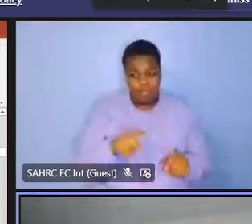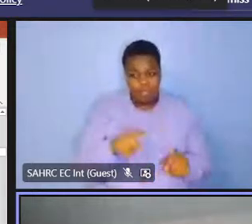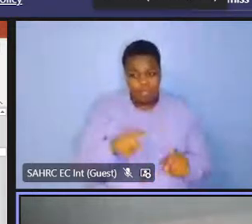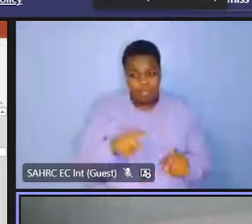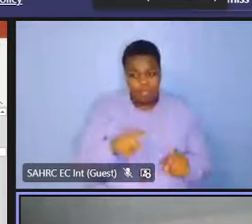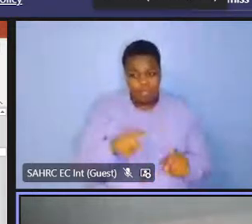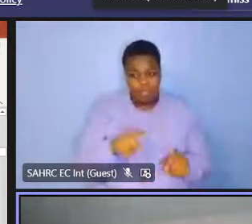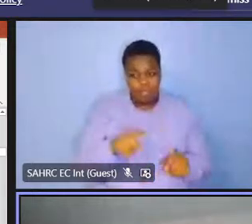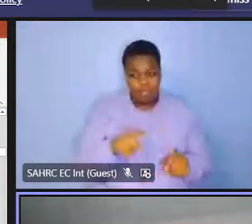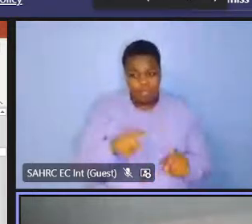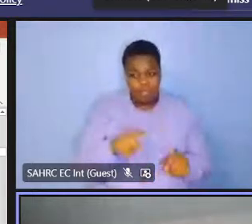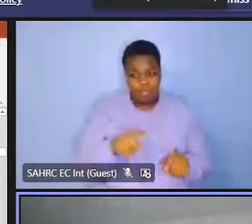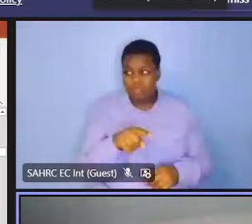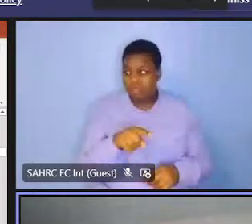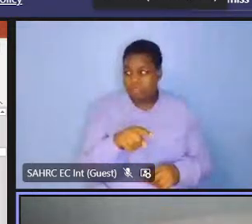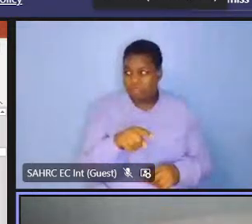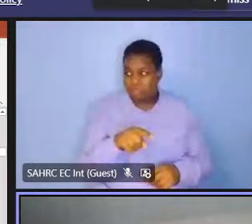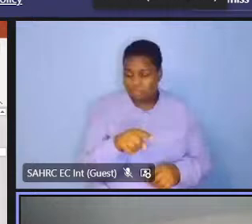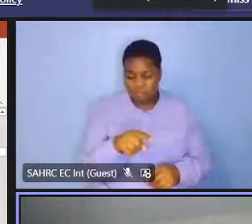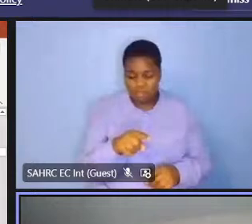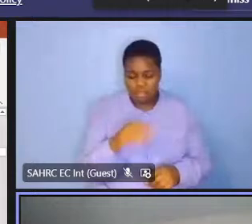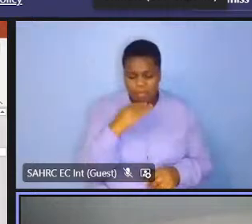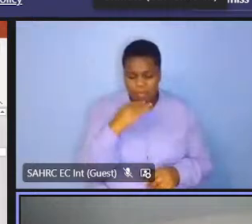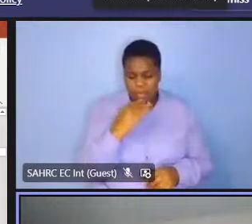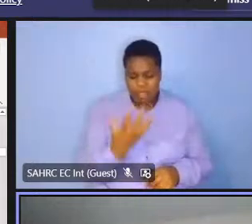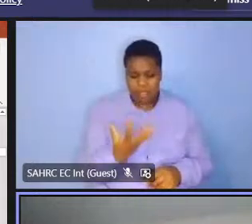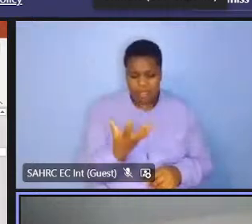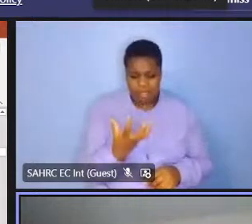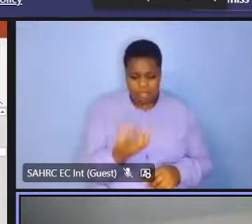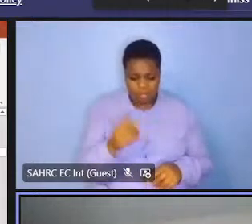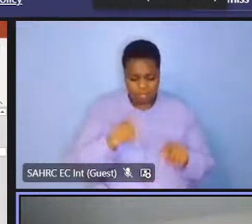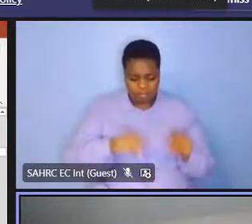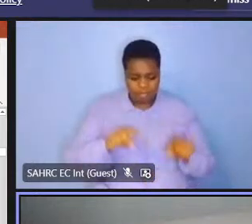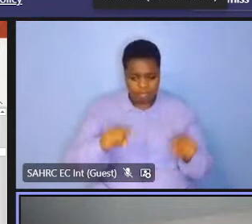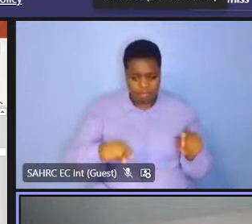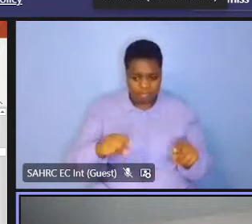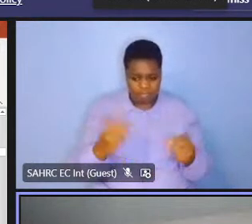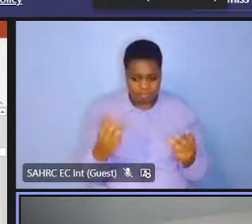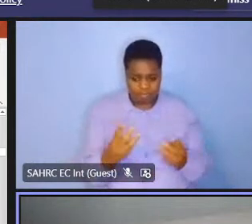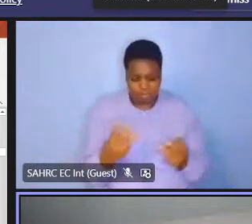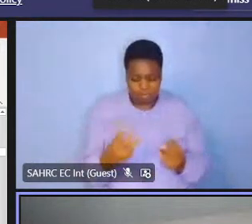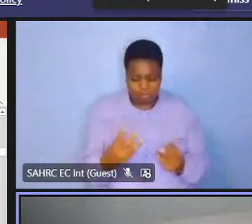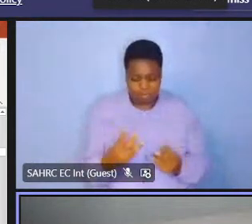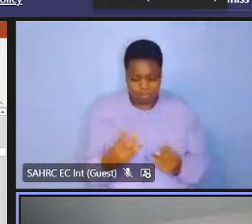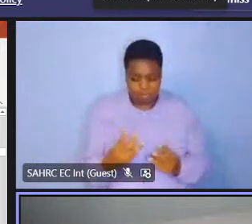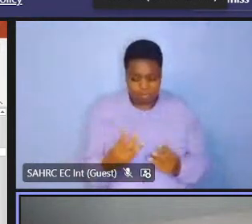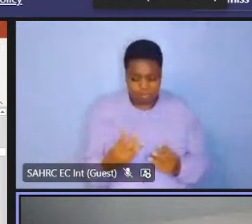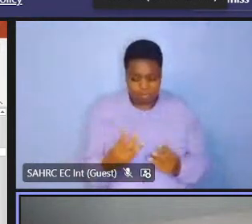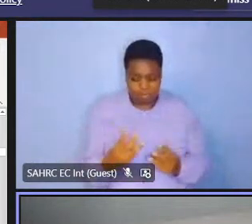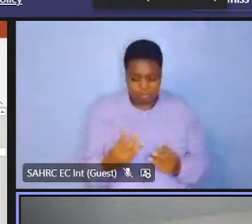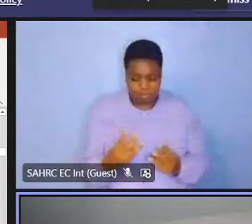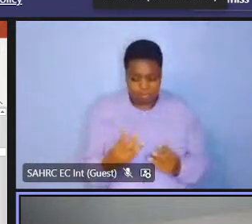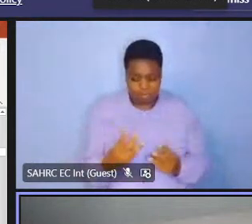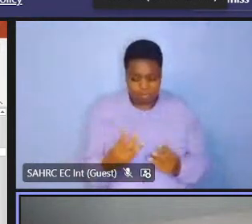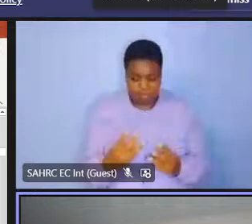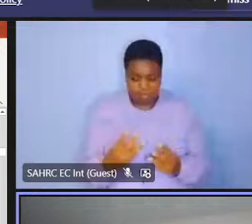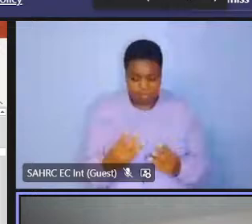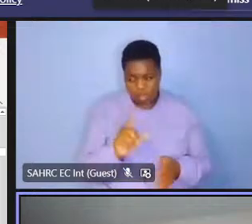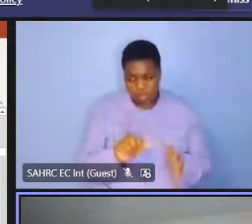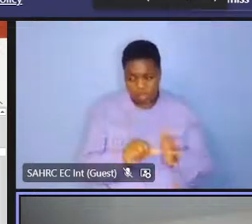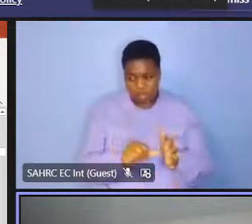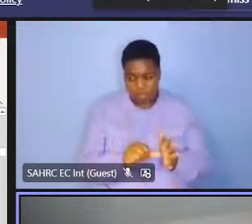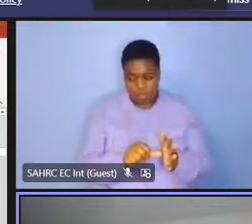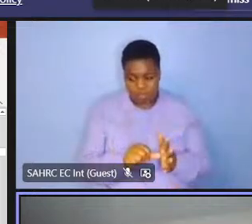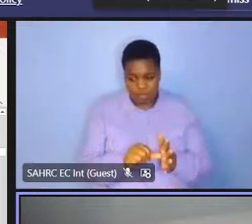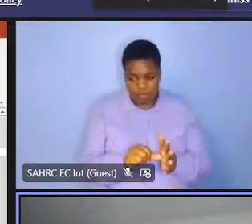that a humane way of treating someone, taking into account their human worth. And of course, very important, what I'm going to talk about